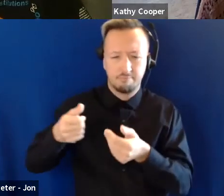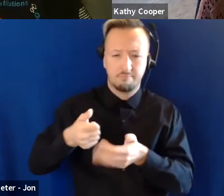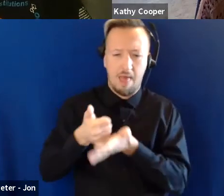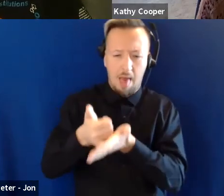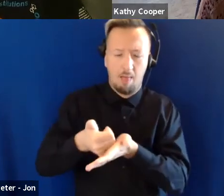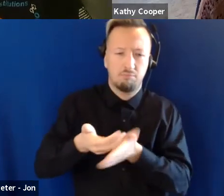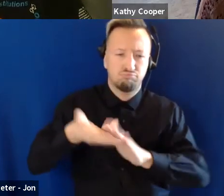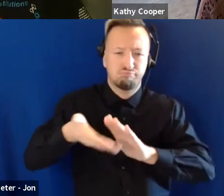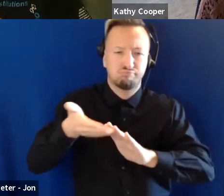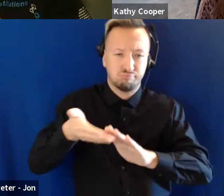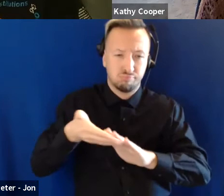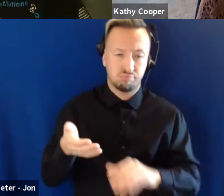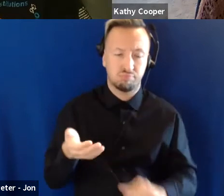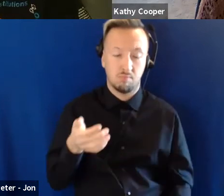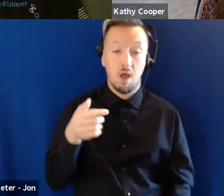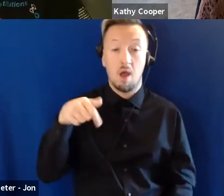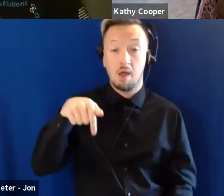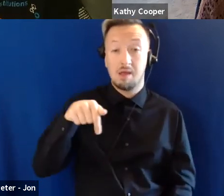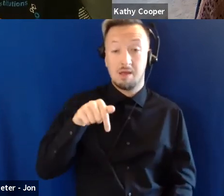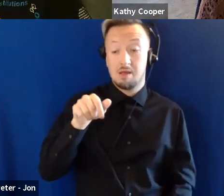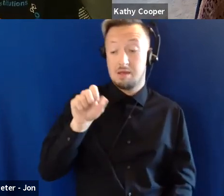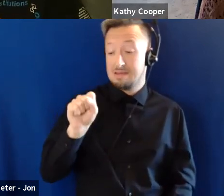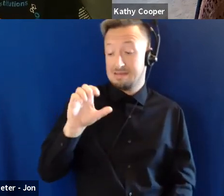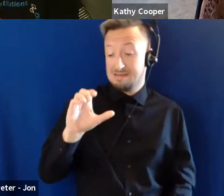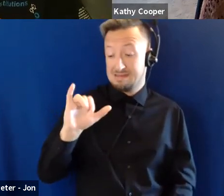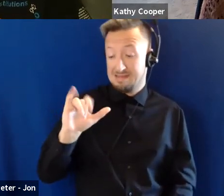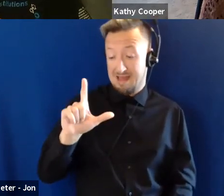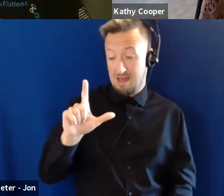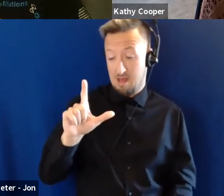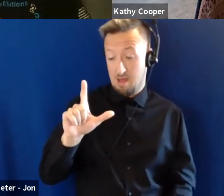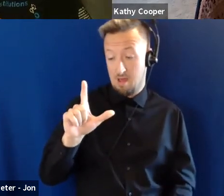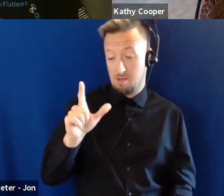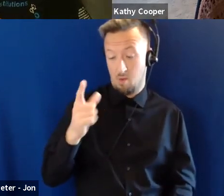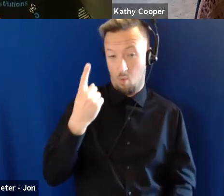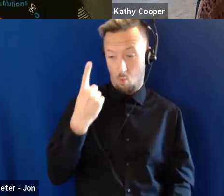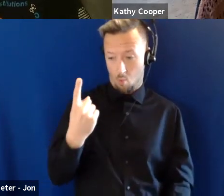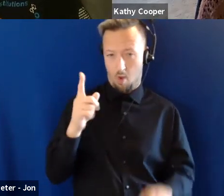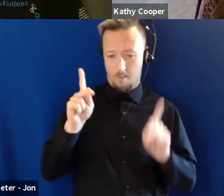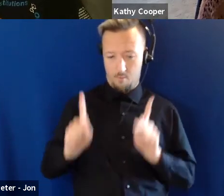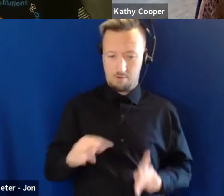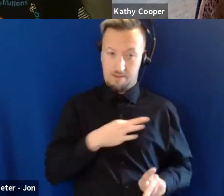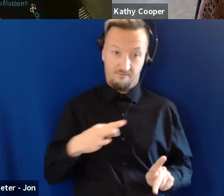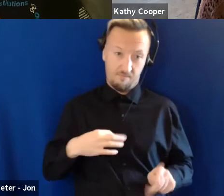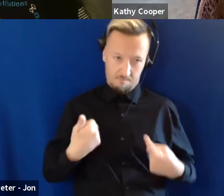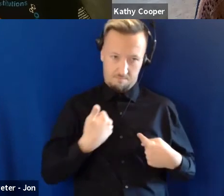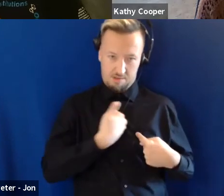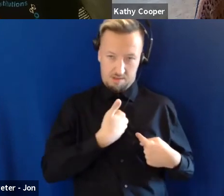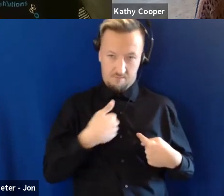running. Our SILC is a 1-person staff, myself.